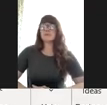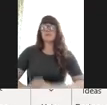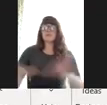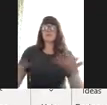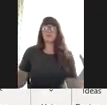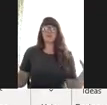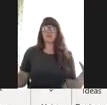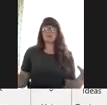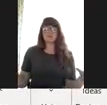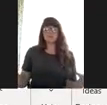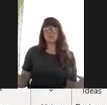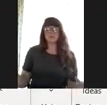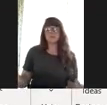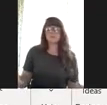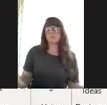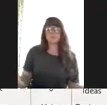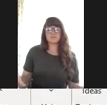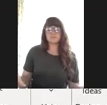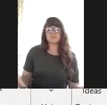it's something that